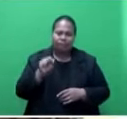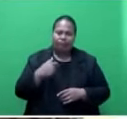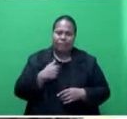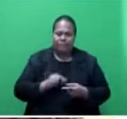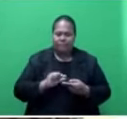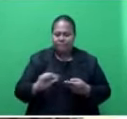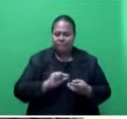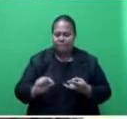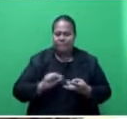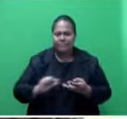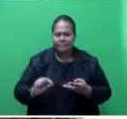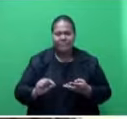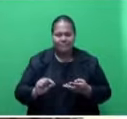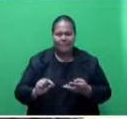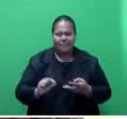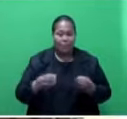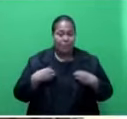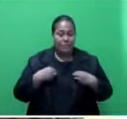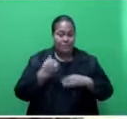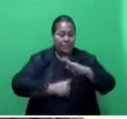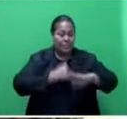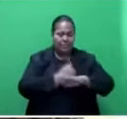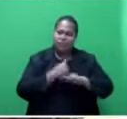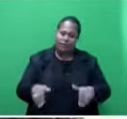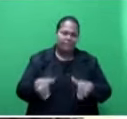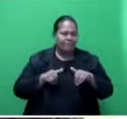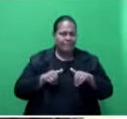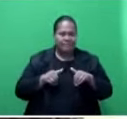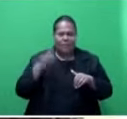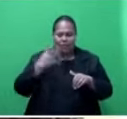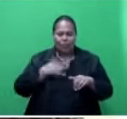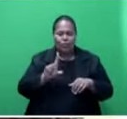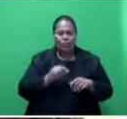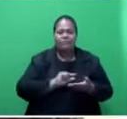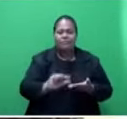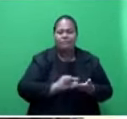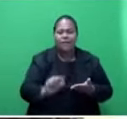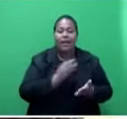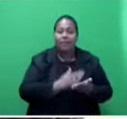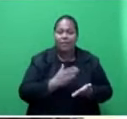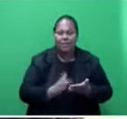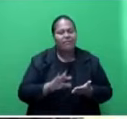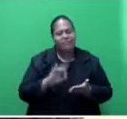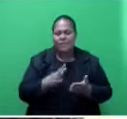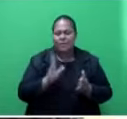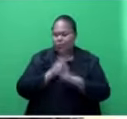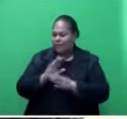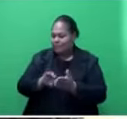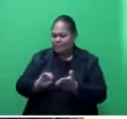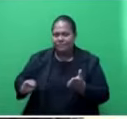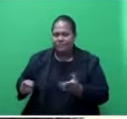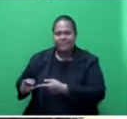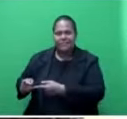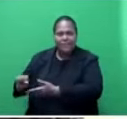savings. But as they start their business, they think, well, I better not do it. I can still save it on the side. So a lot of people do that. They start up their accounts